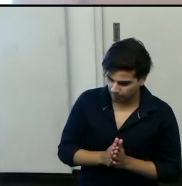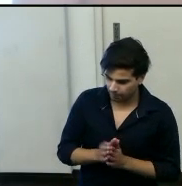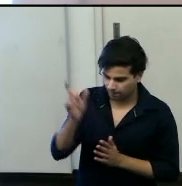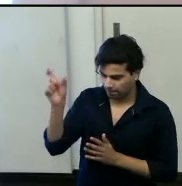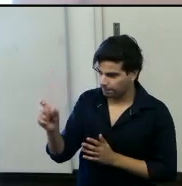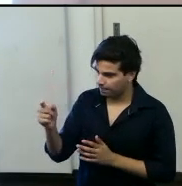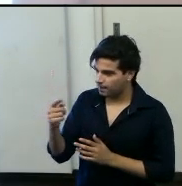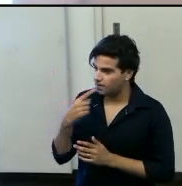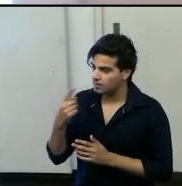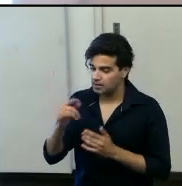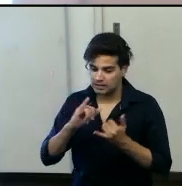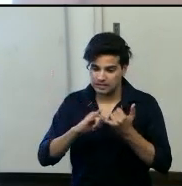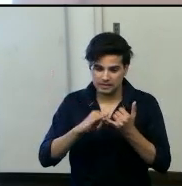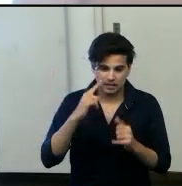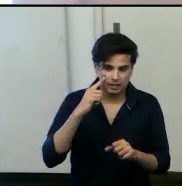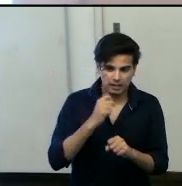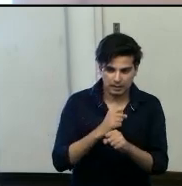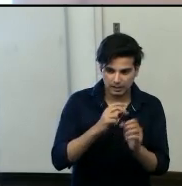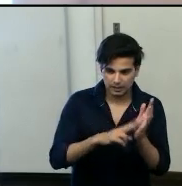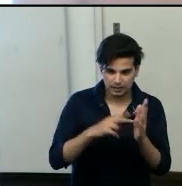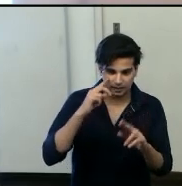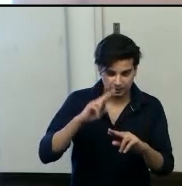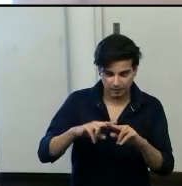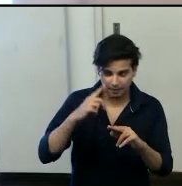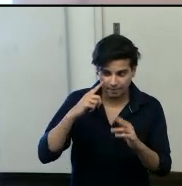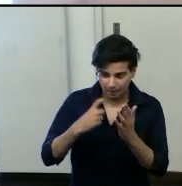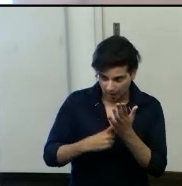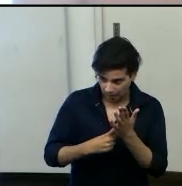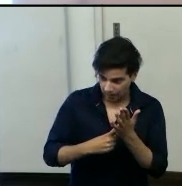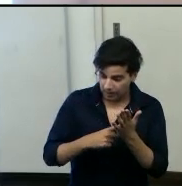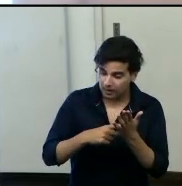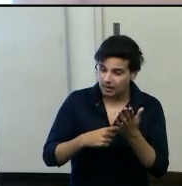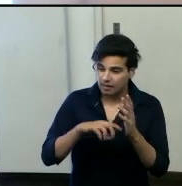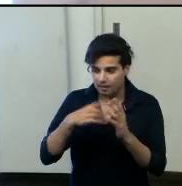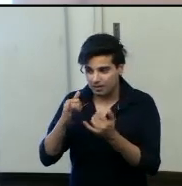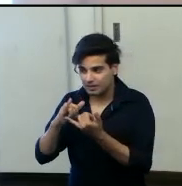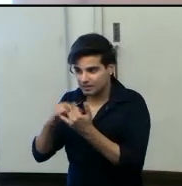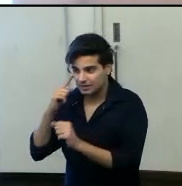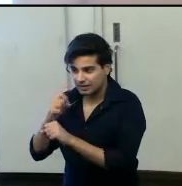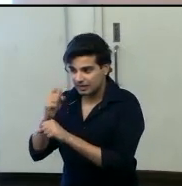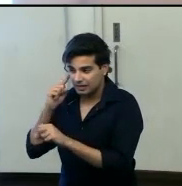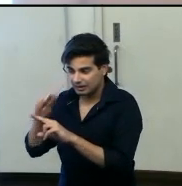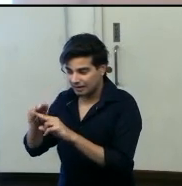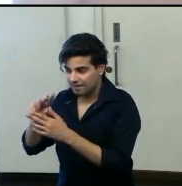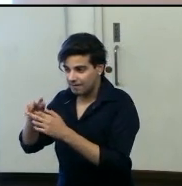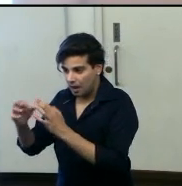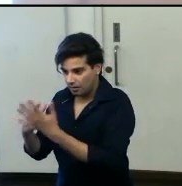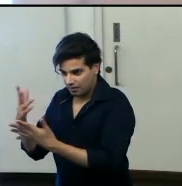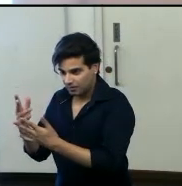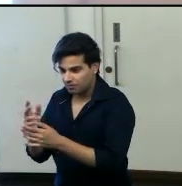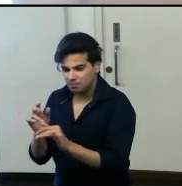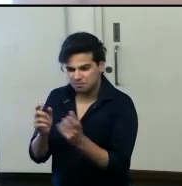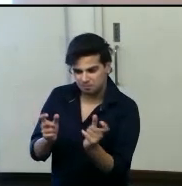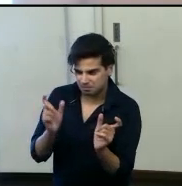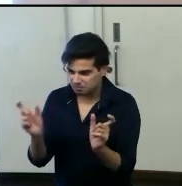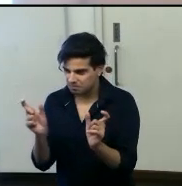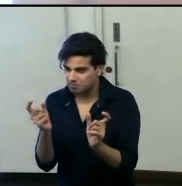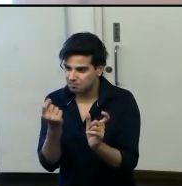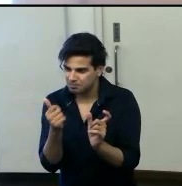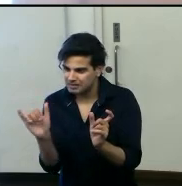signified and signifier are completely different. The connection between them are very arbitrary. And so,